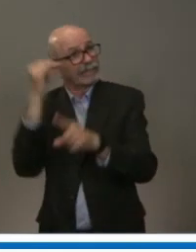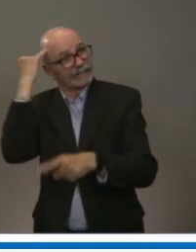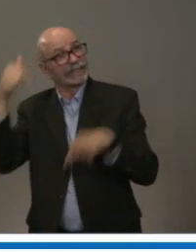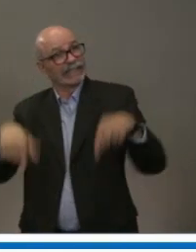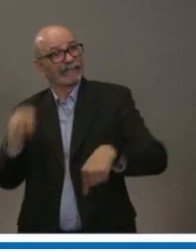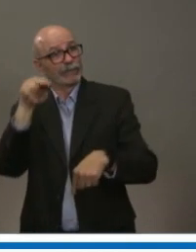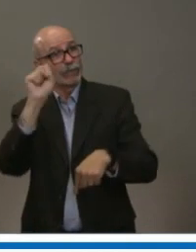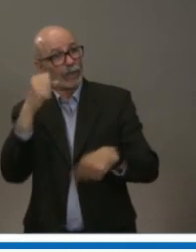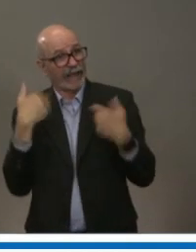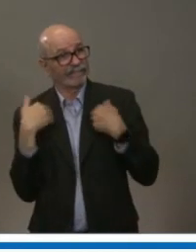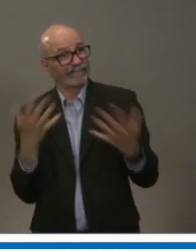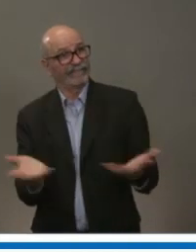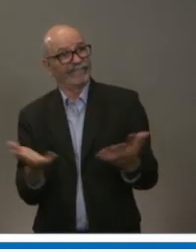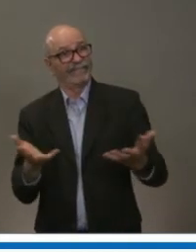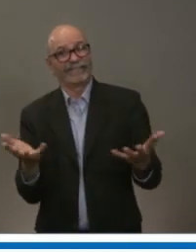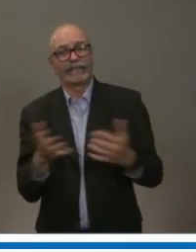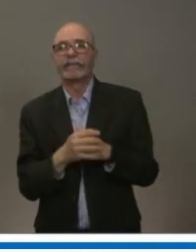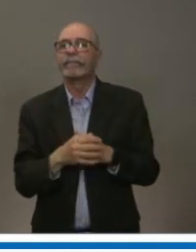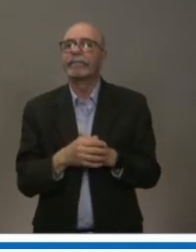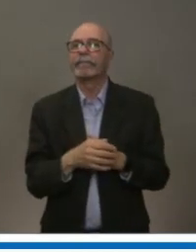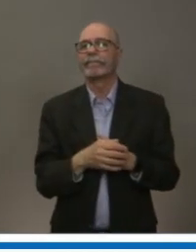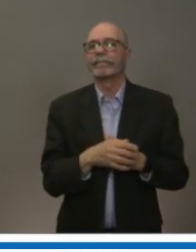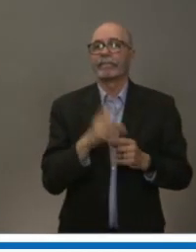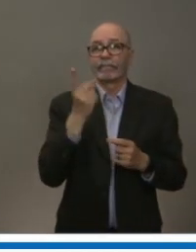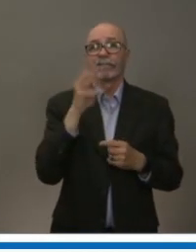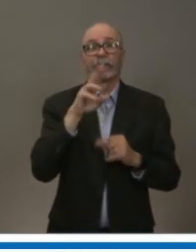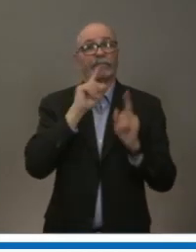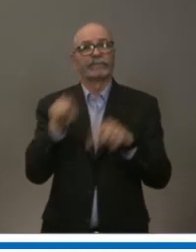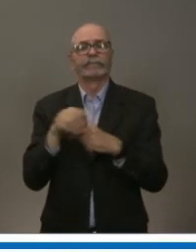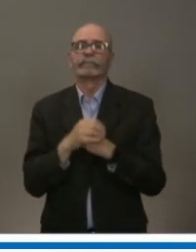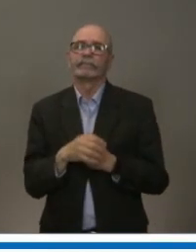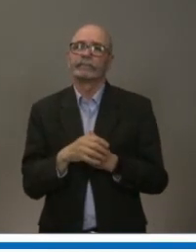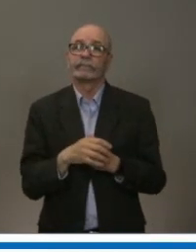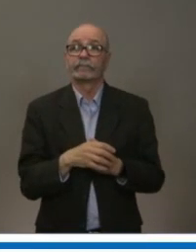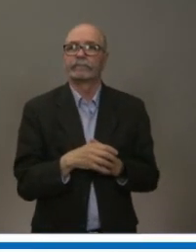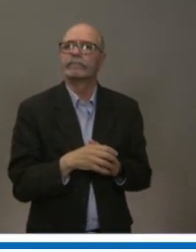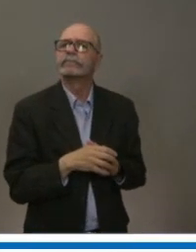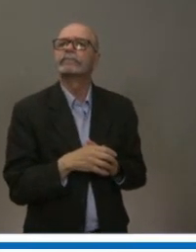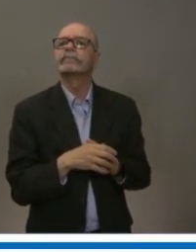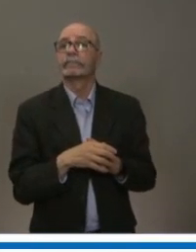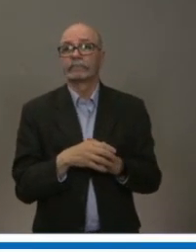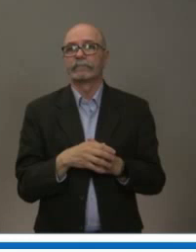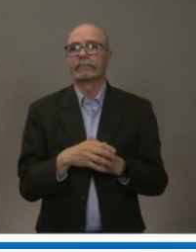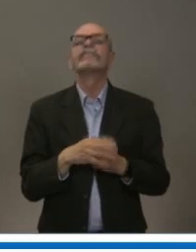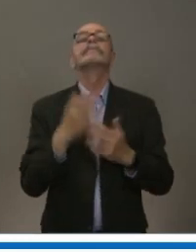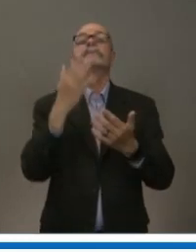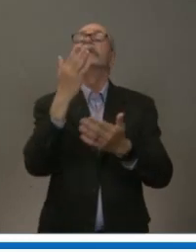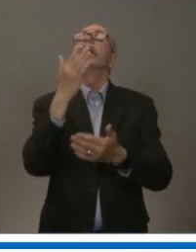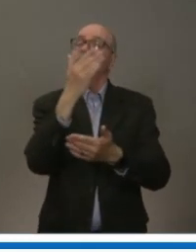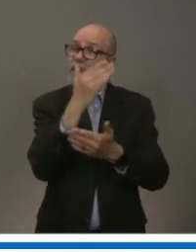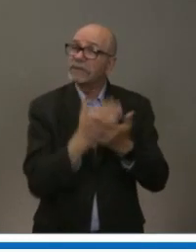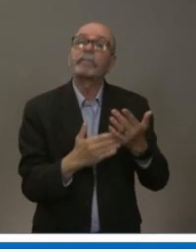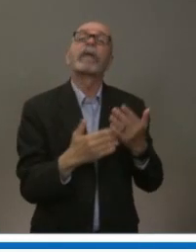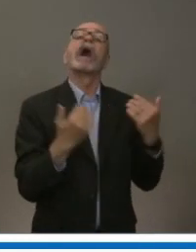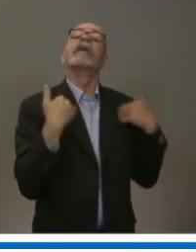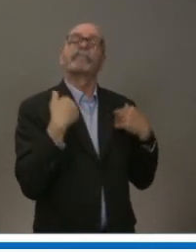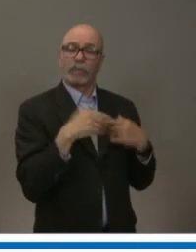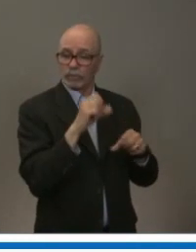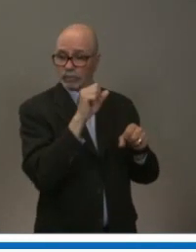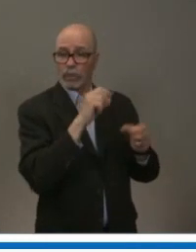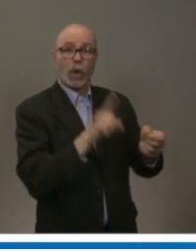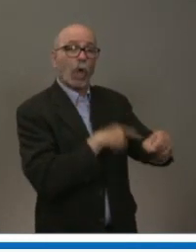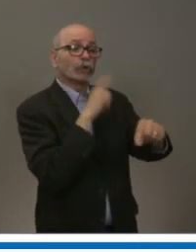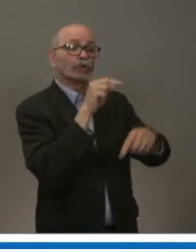have, historically we have and continue to have some long continuing care workers who work in multiple facilities.